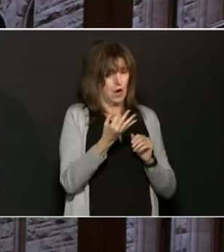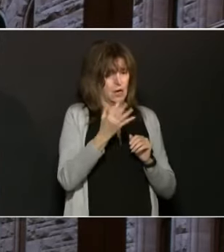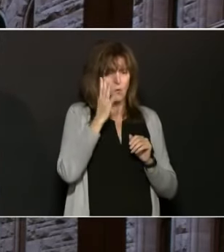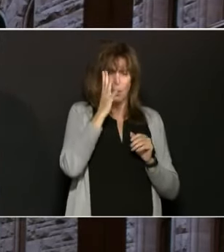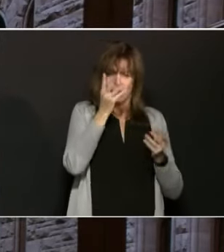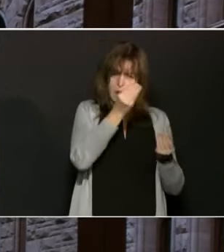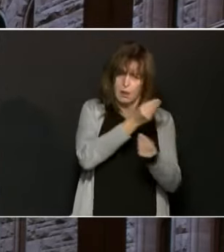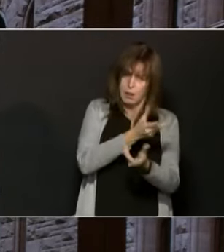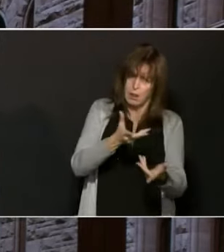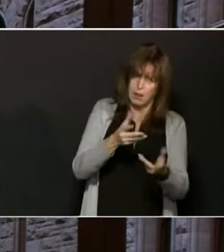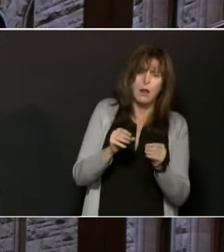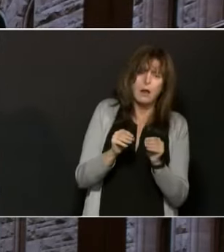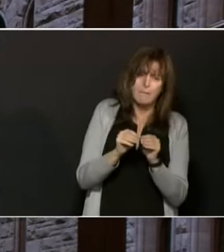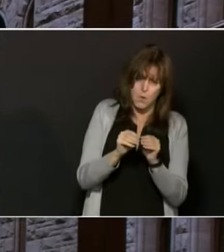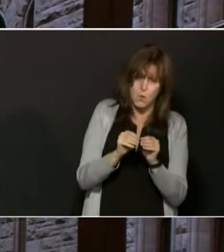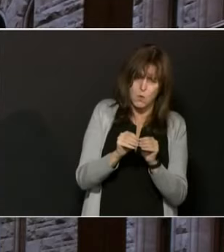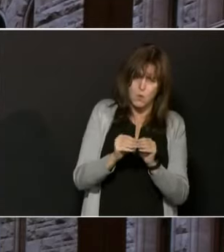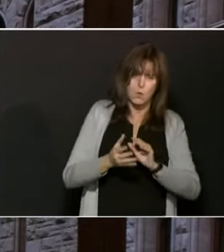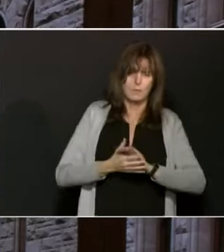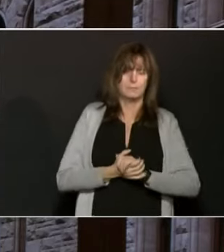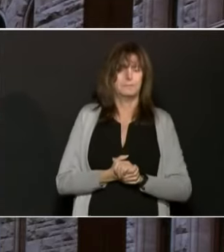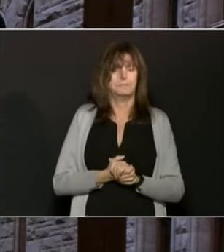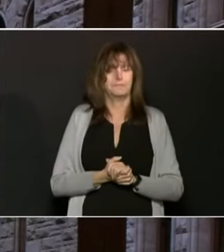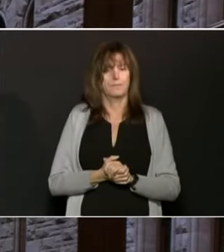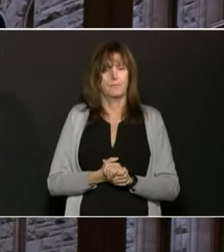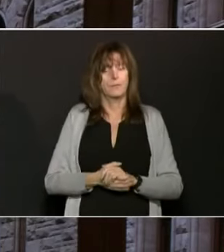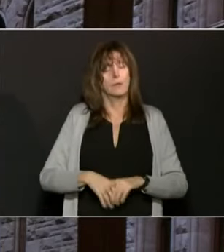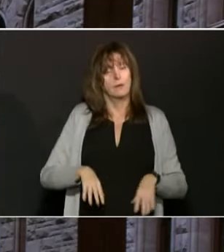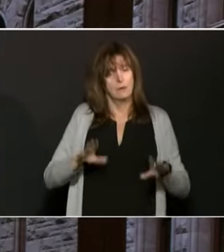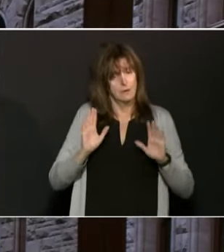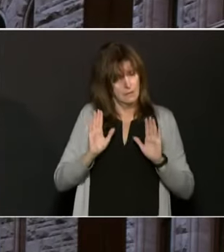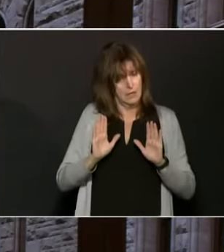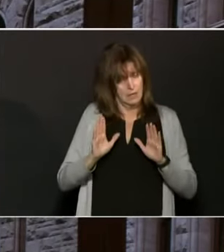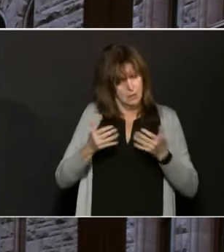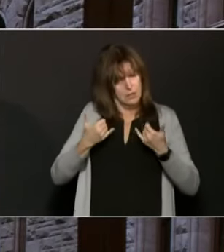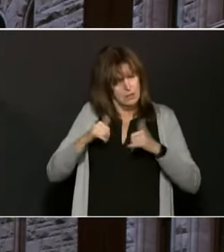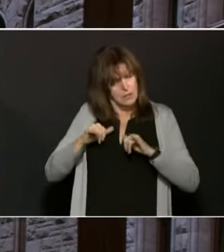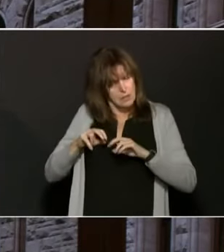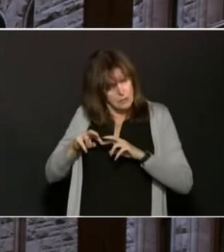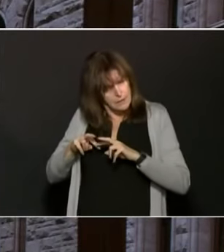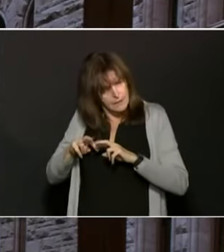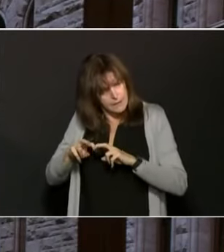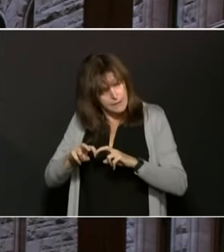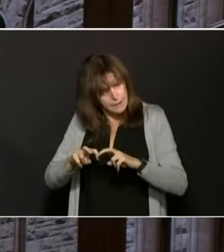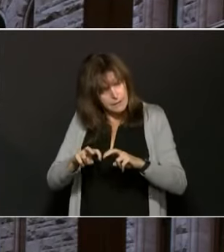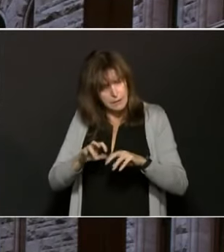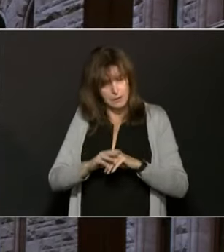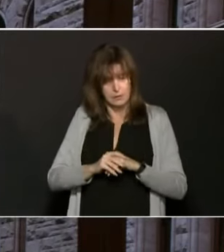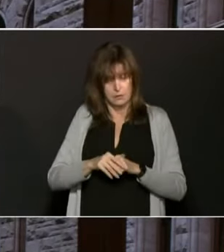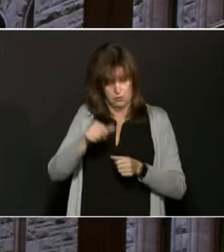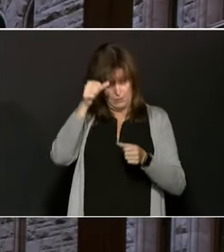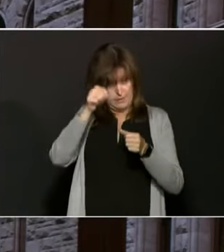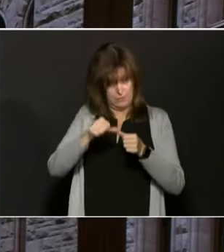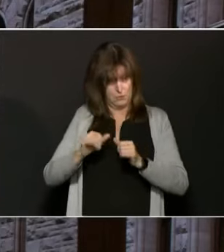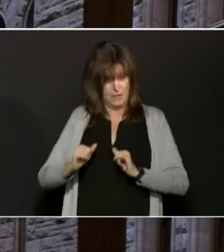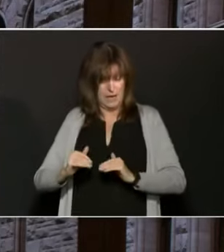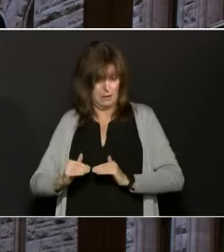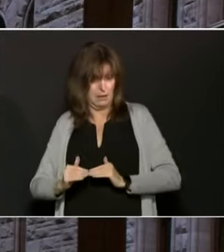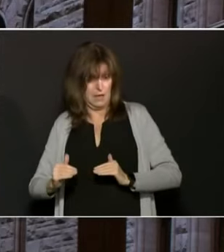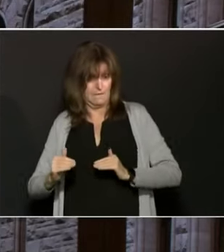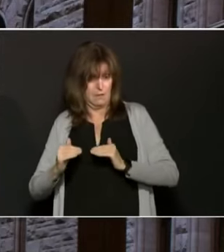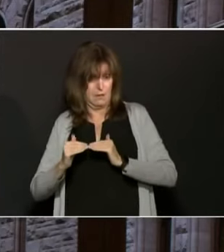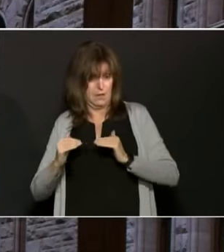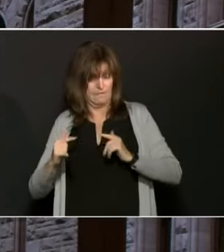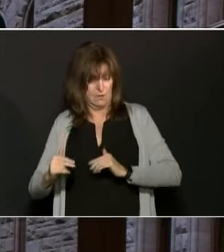some final analysis, but one way to do that, as I said before, the framework, as you move people up, more and more restrictions are put on